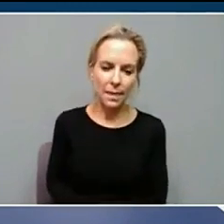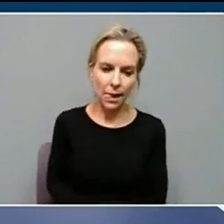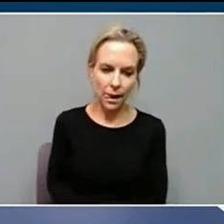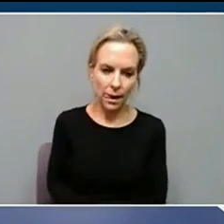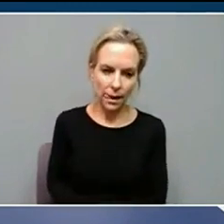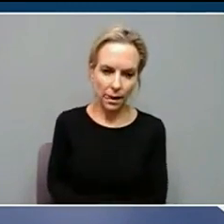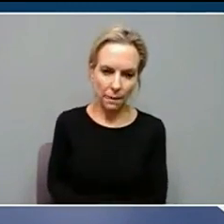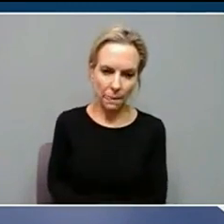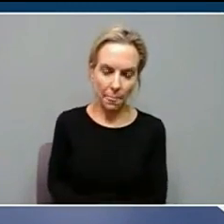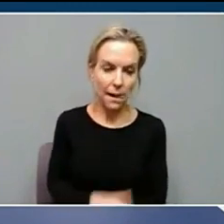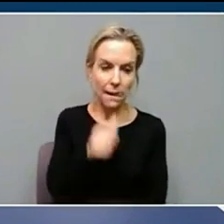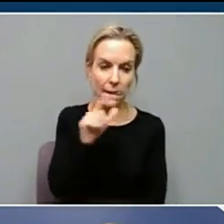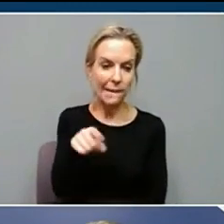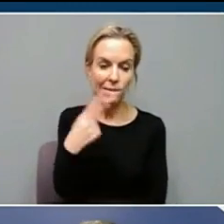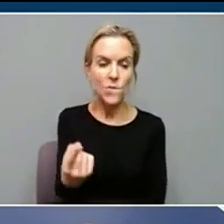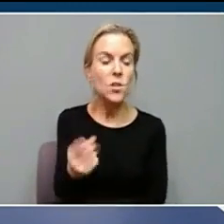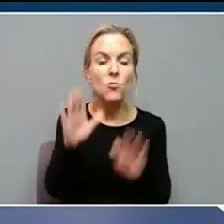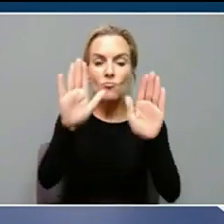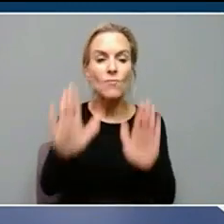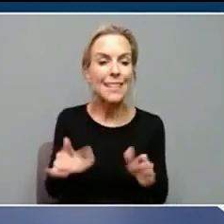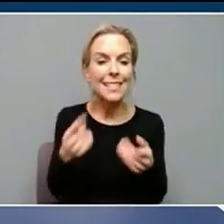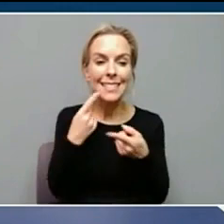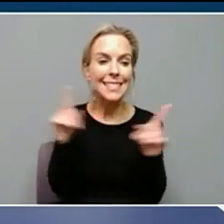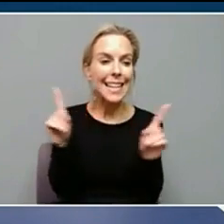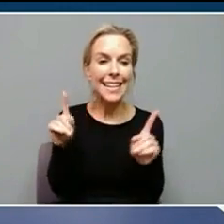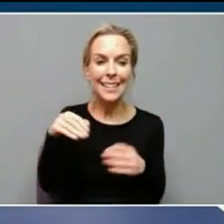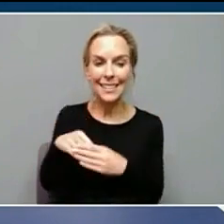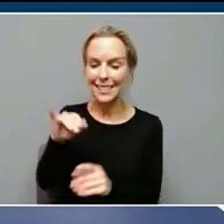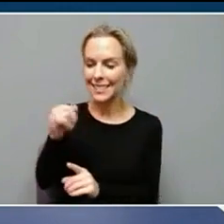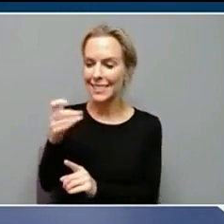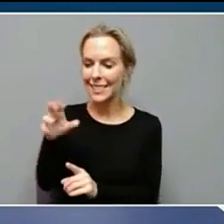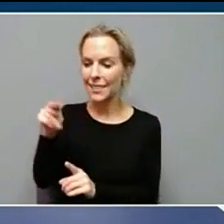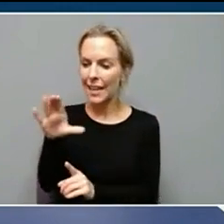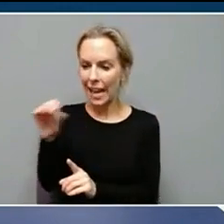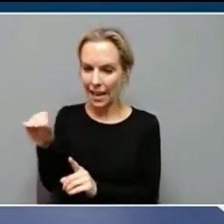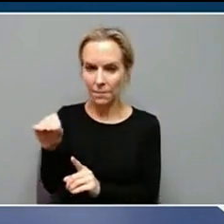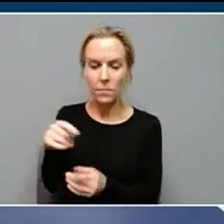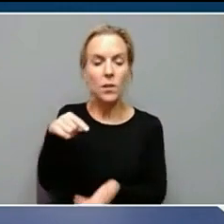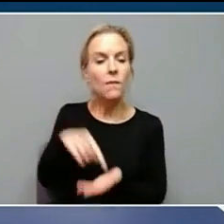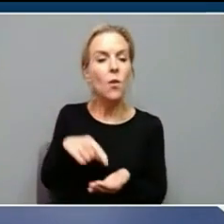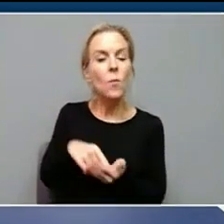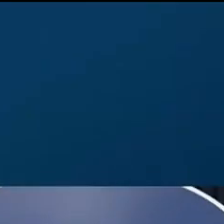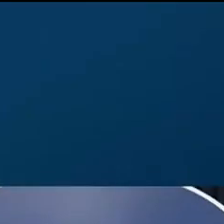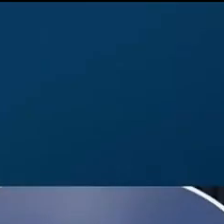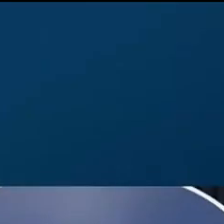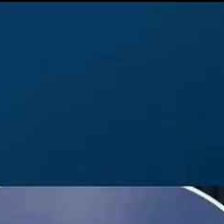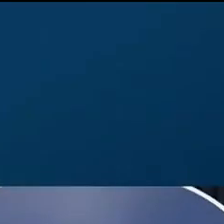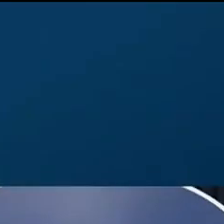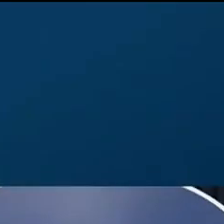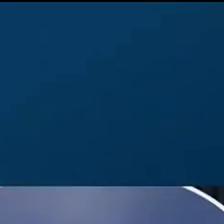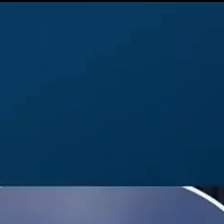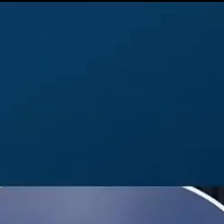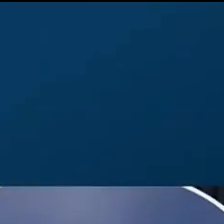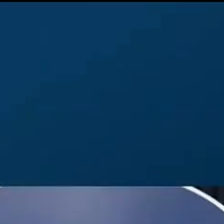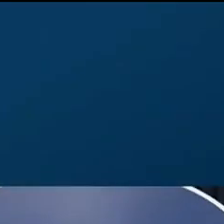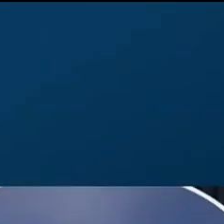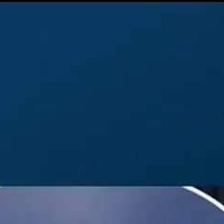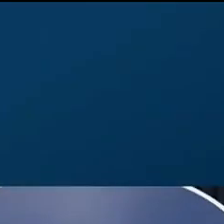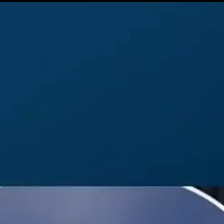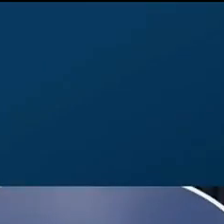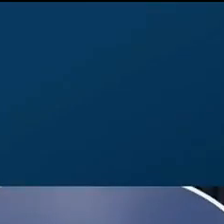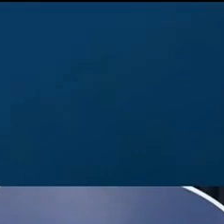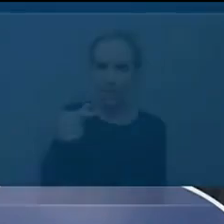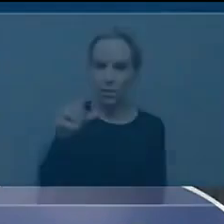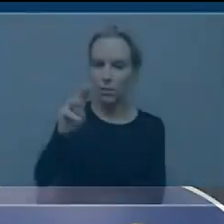And that's not the only great announcement in Jefferson County today. Affordable housing developer LDG Multifamily is growing